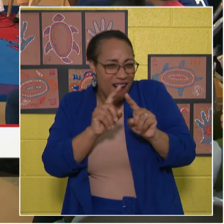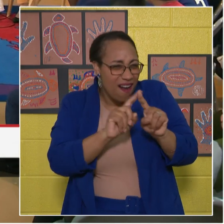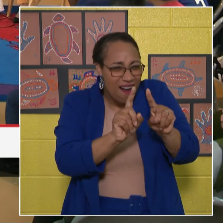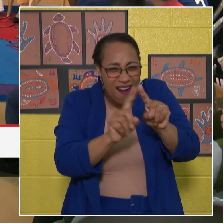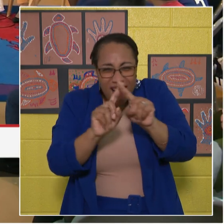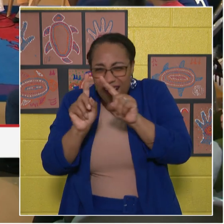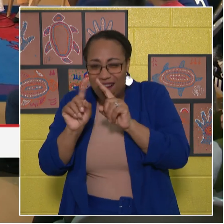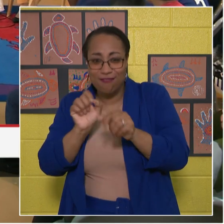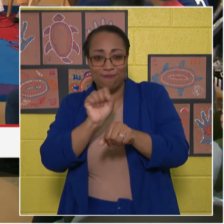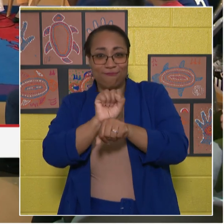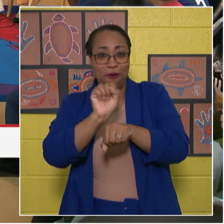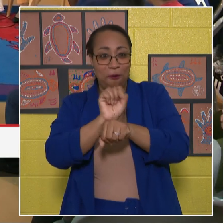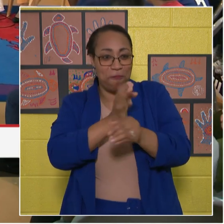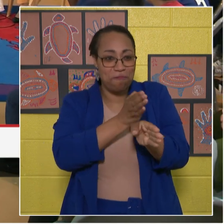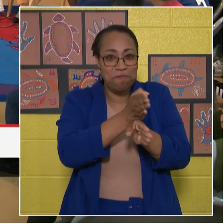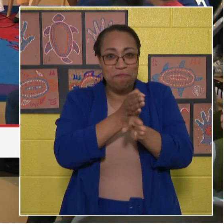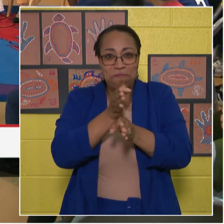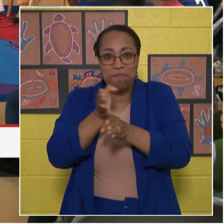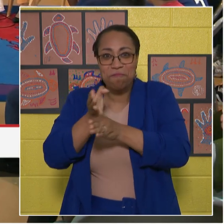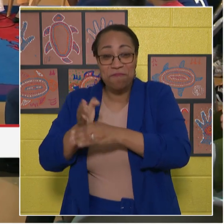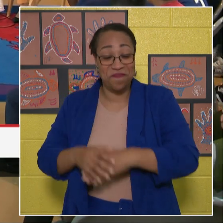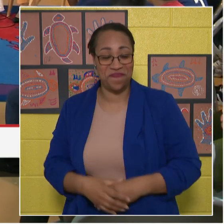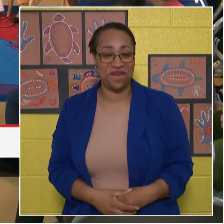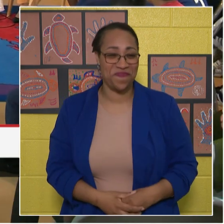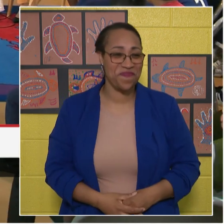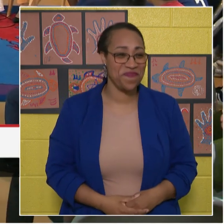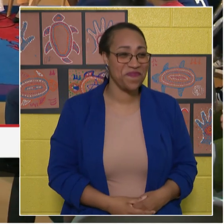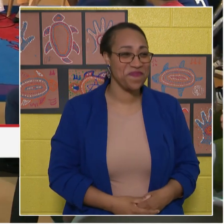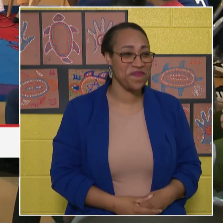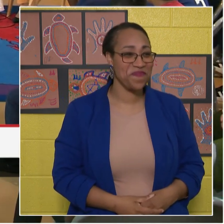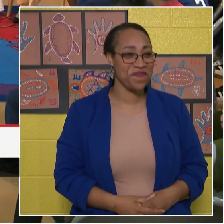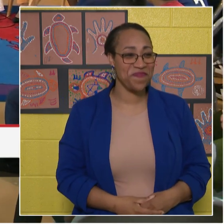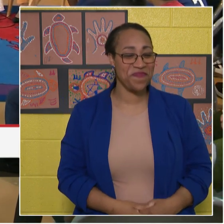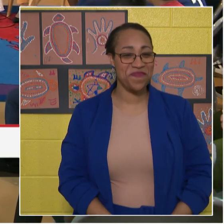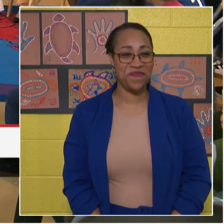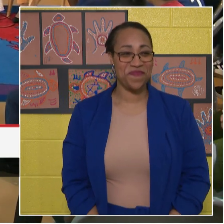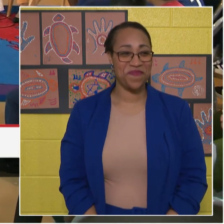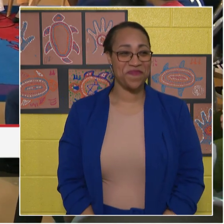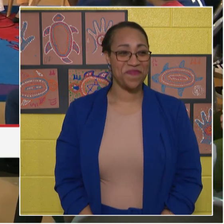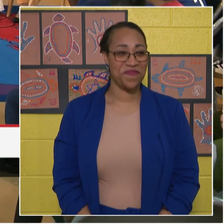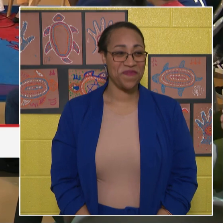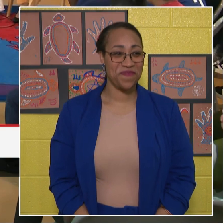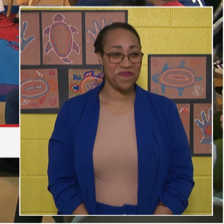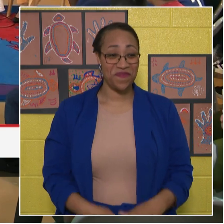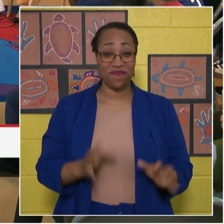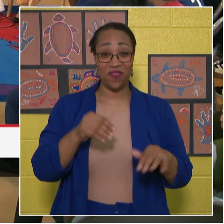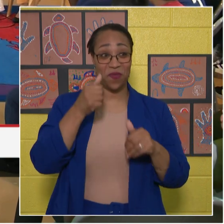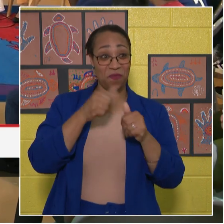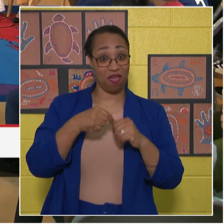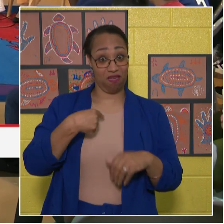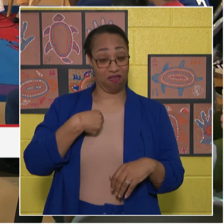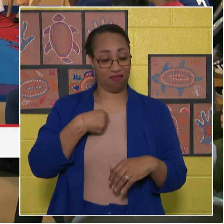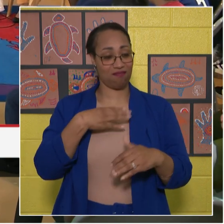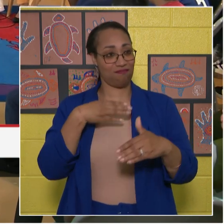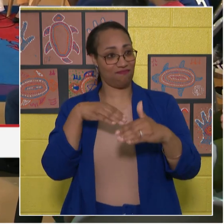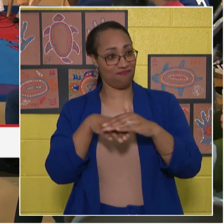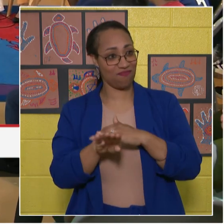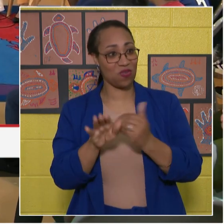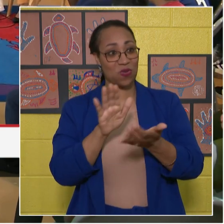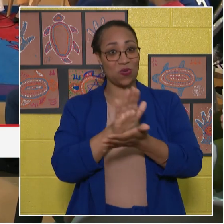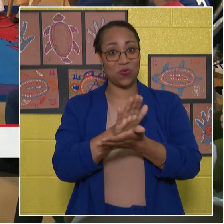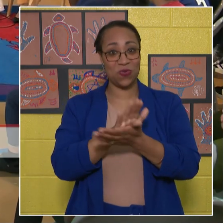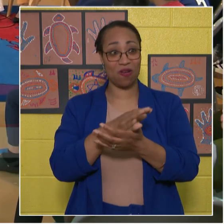A group of boys and girls greeted me at the door. And they were in